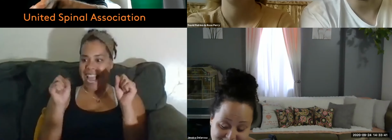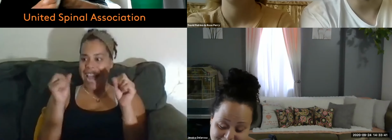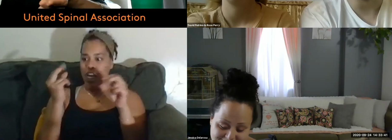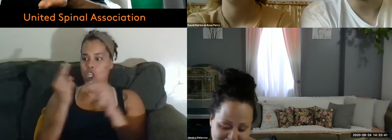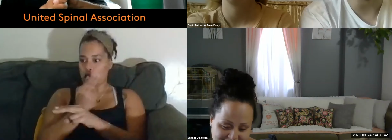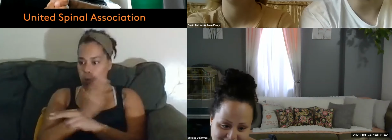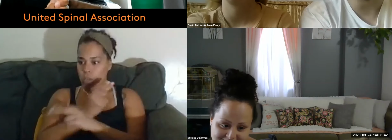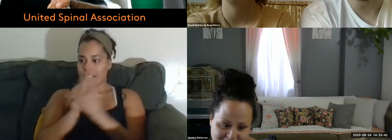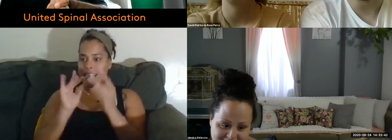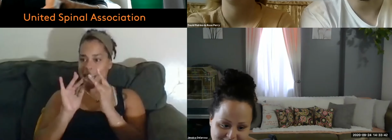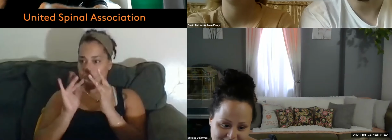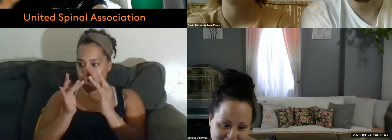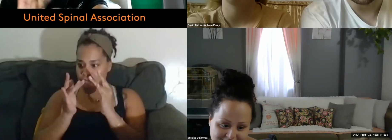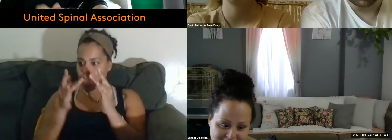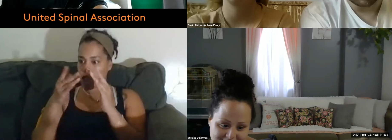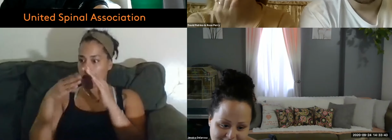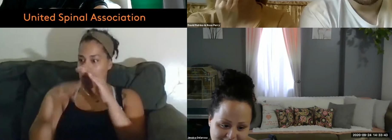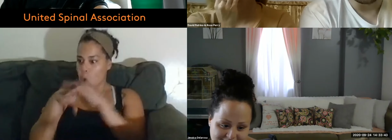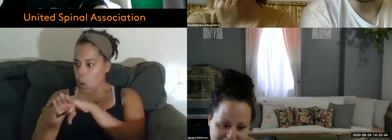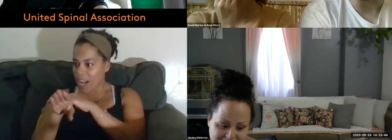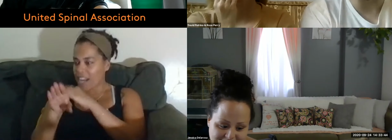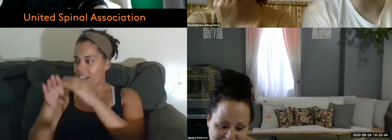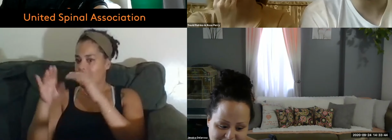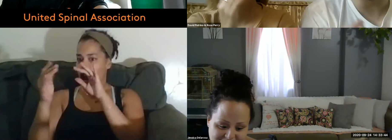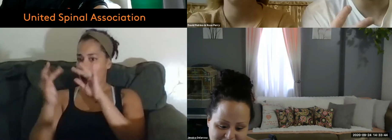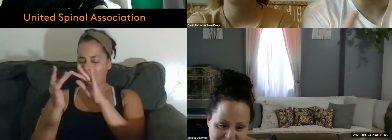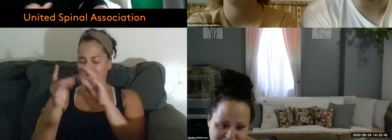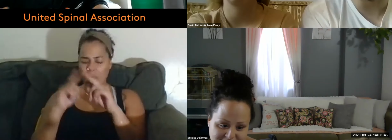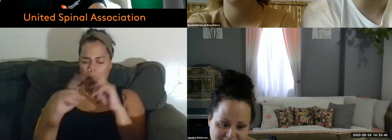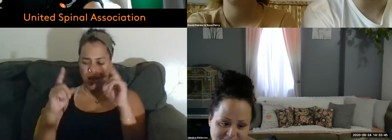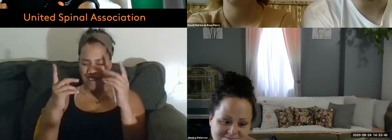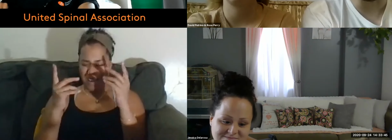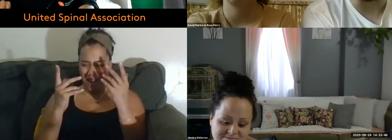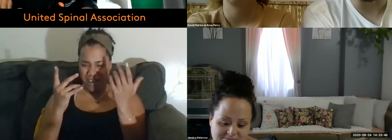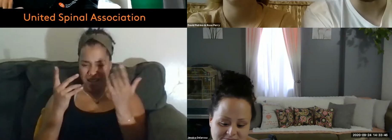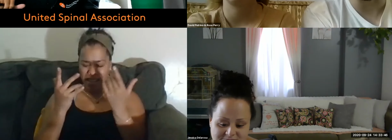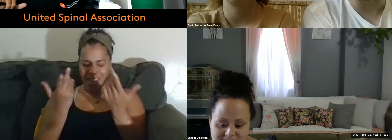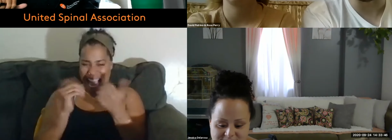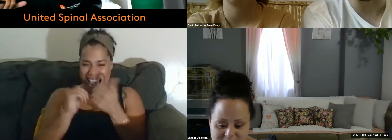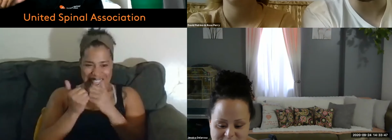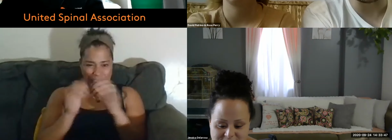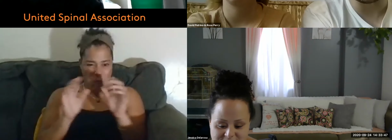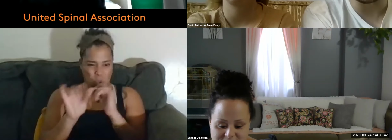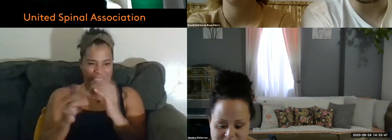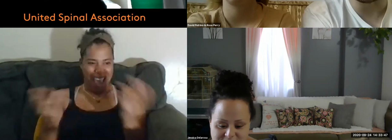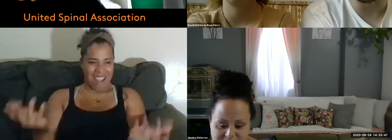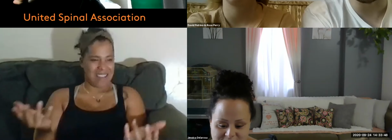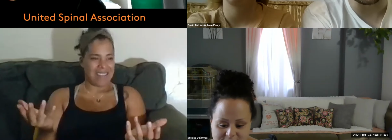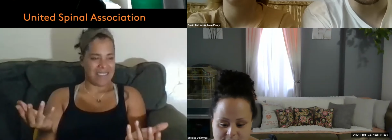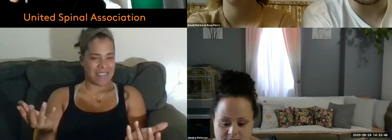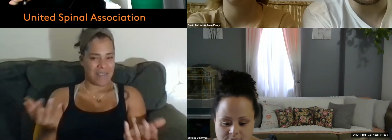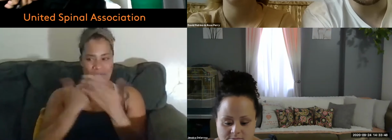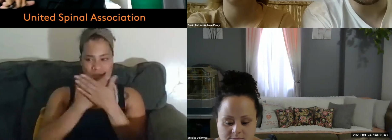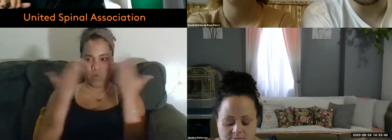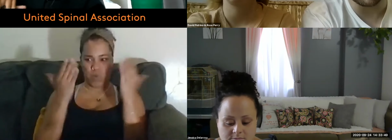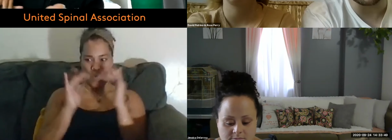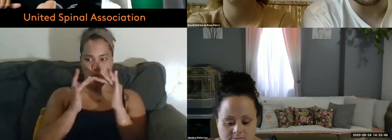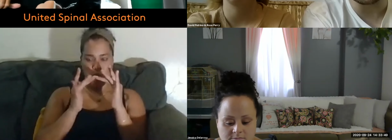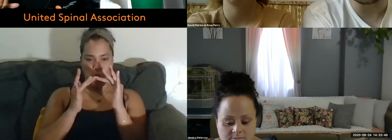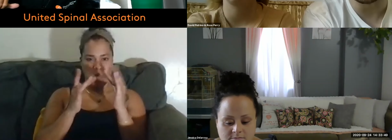Yeah. yeah. I think How do you do that? Yeah, I think a crisis like this